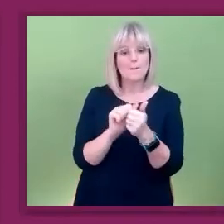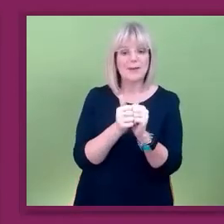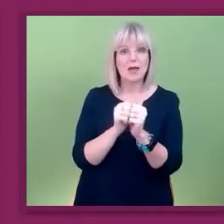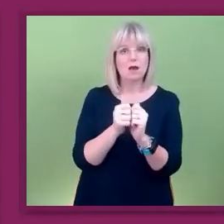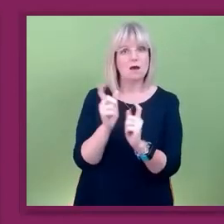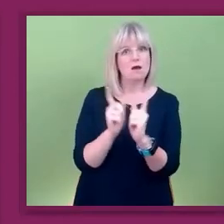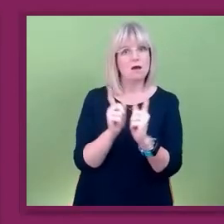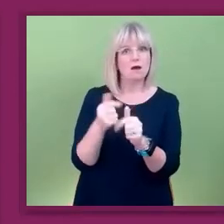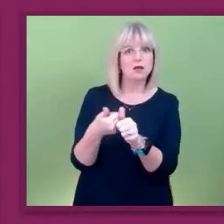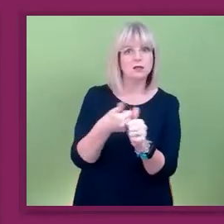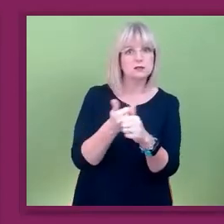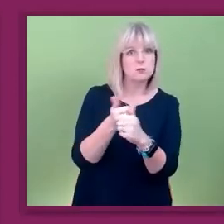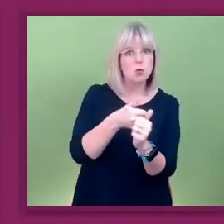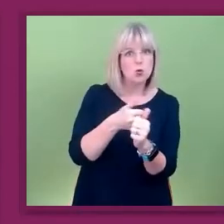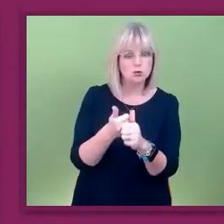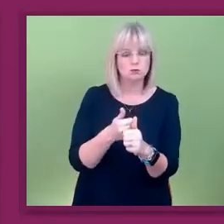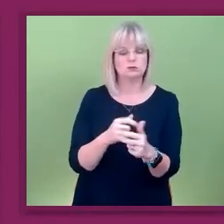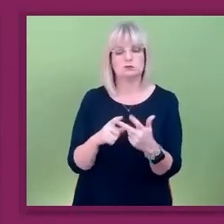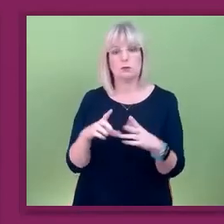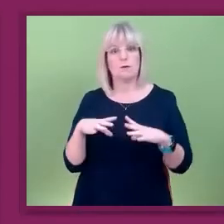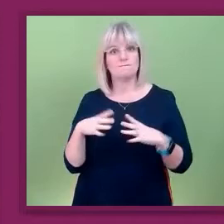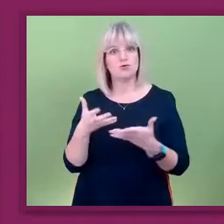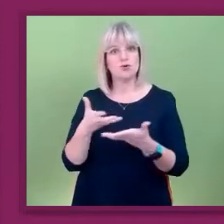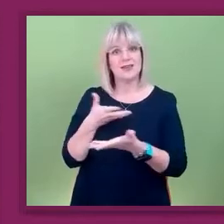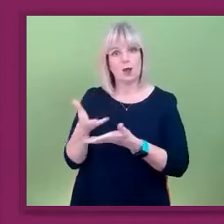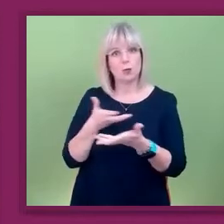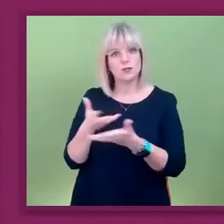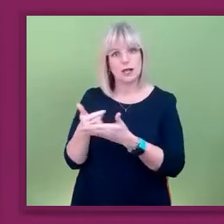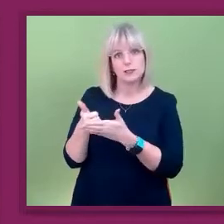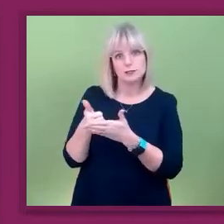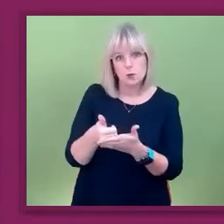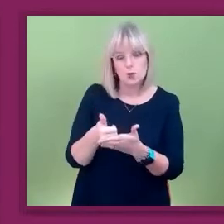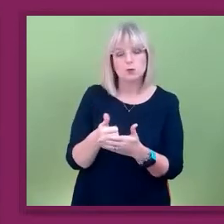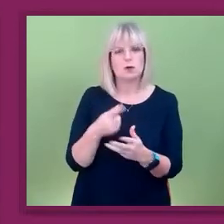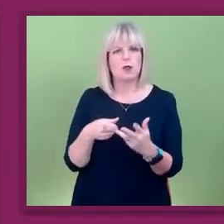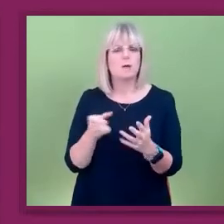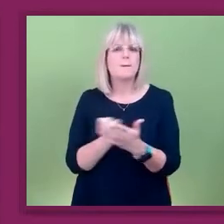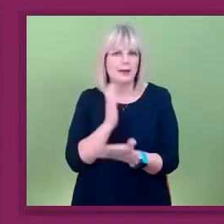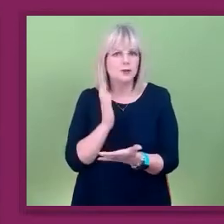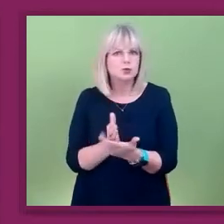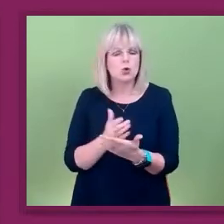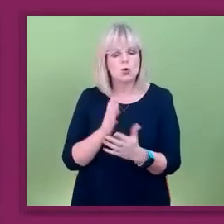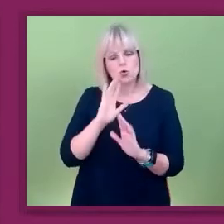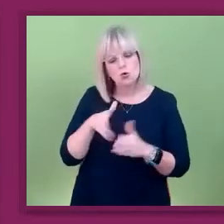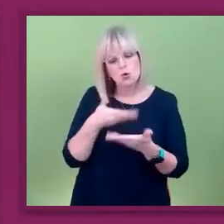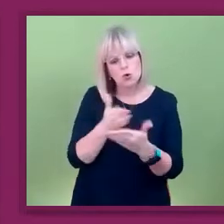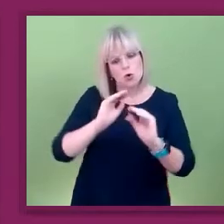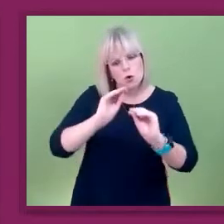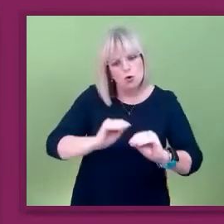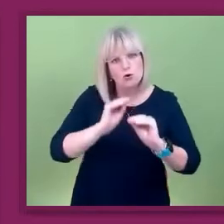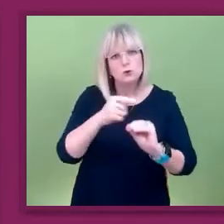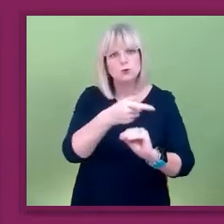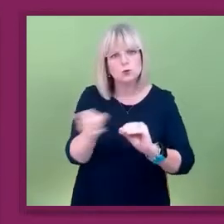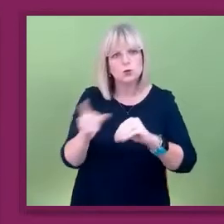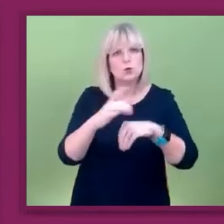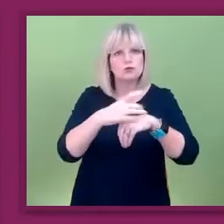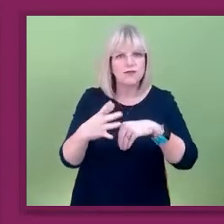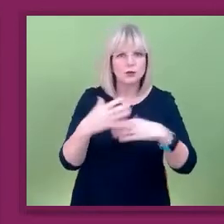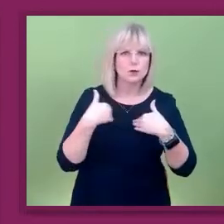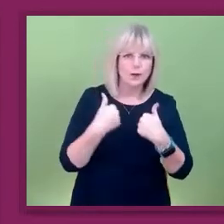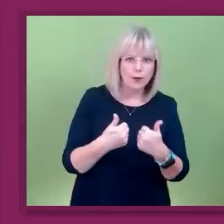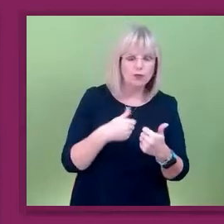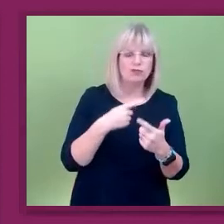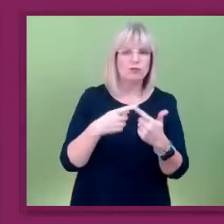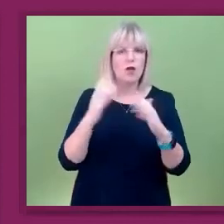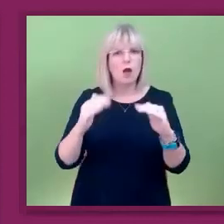free counselling support, and we make sure that we deliver training workshops to healthcare professionals, higher education institutions, and